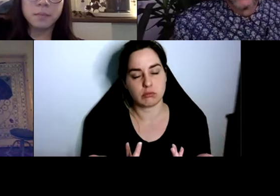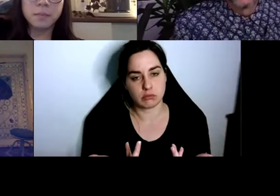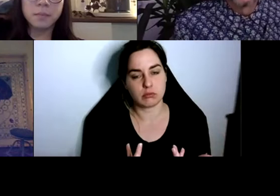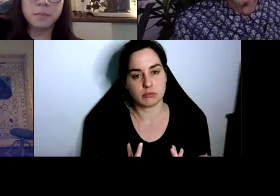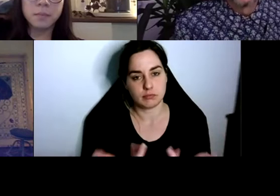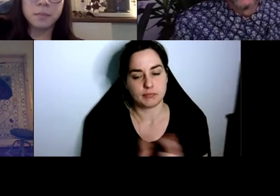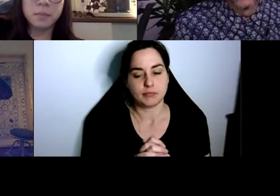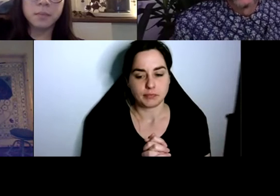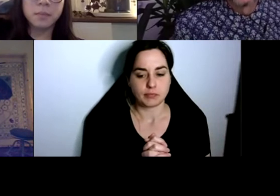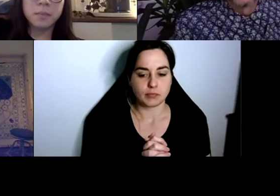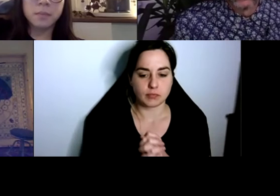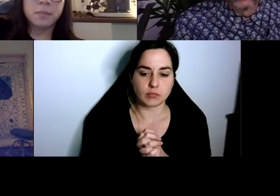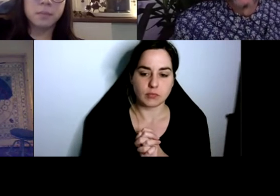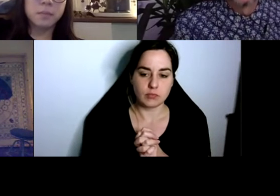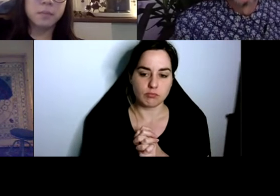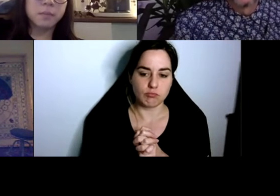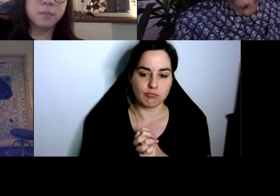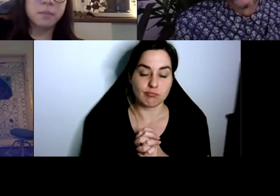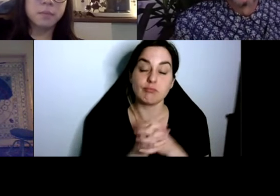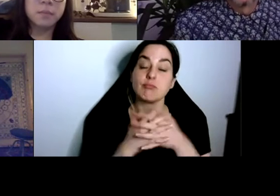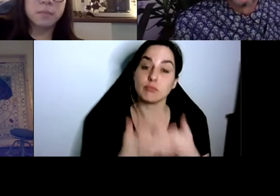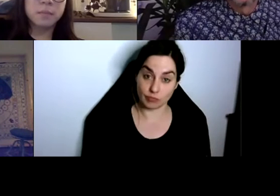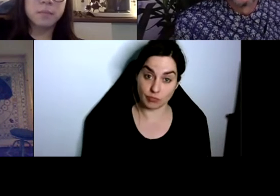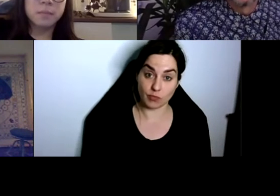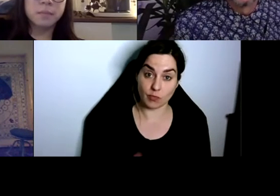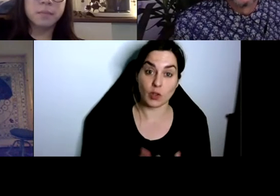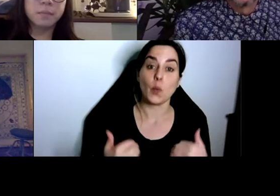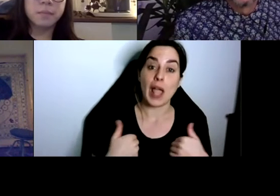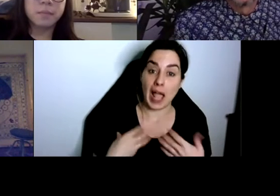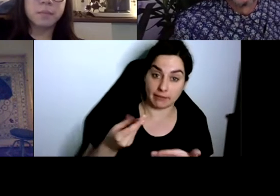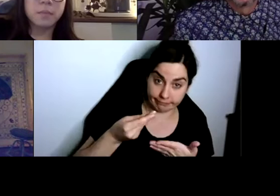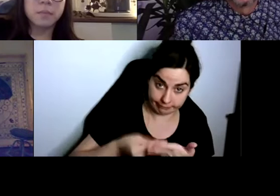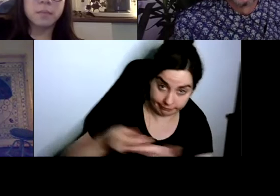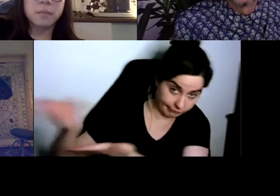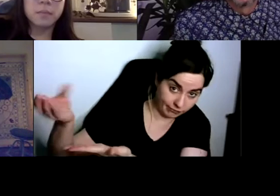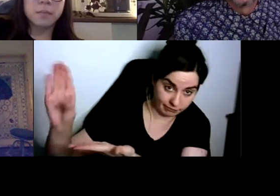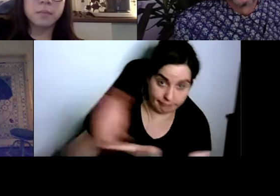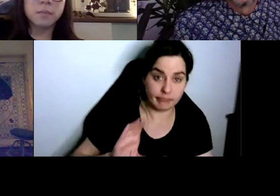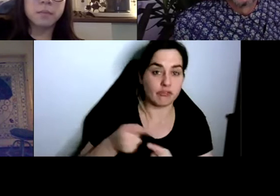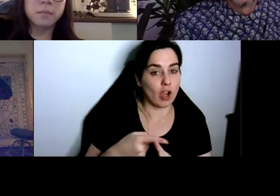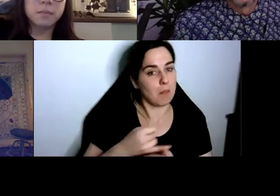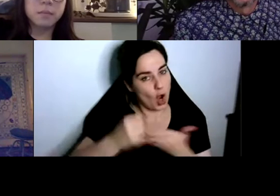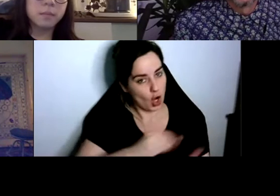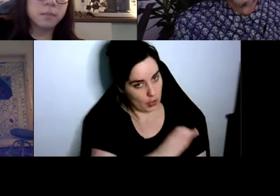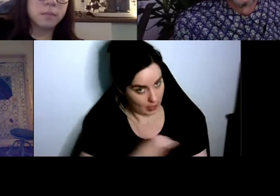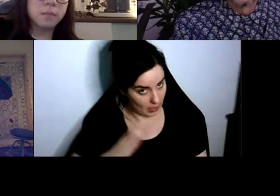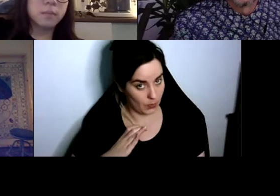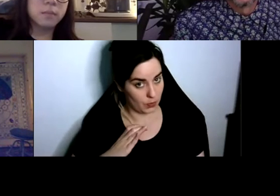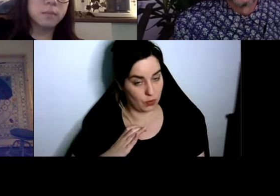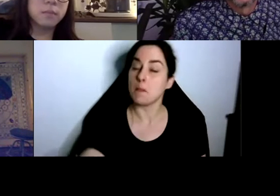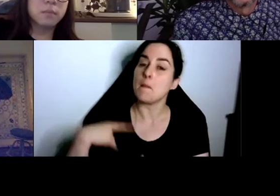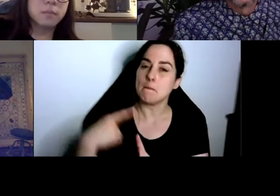And so thanks to, funding from arts councils, but also thanks to the insight